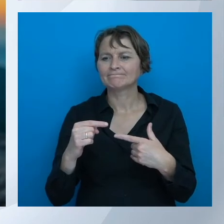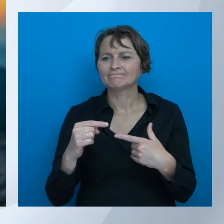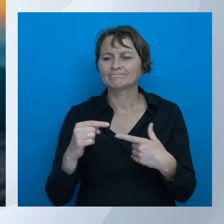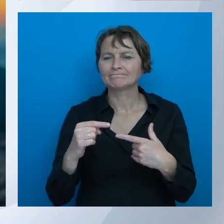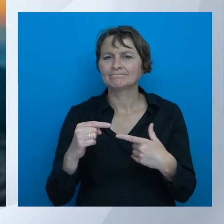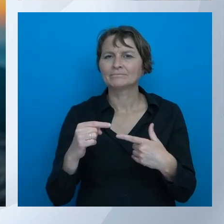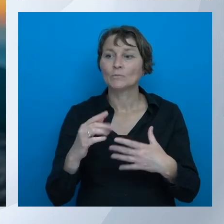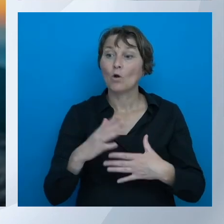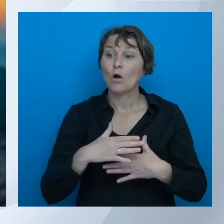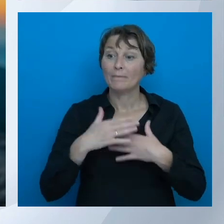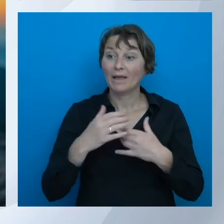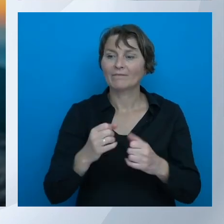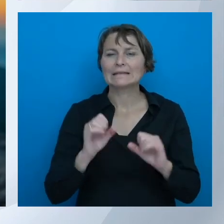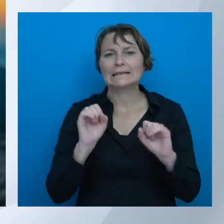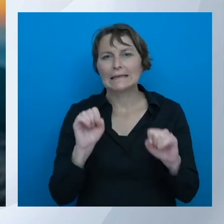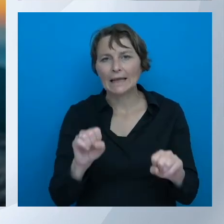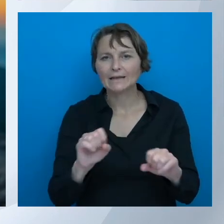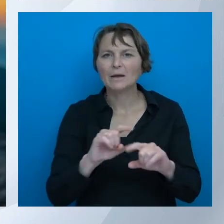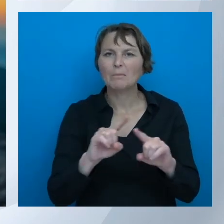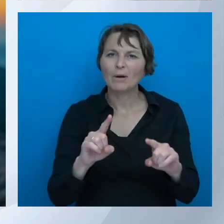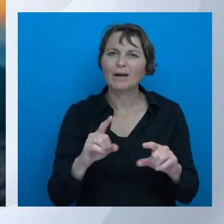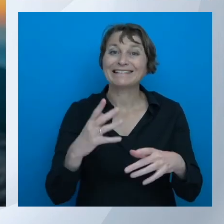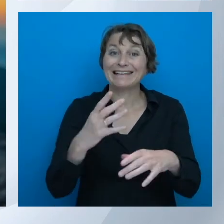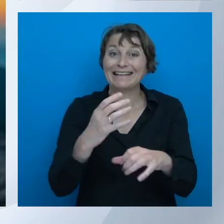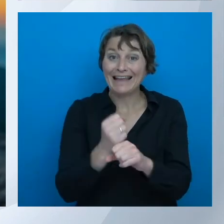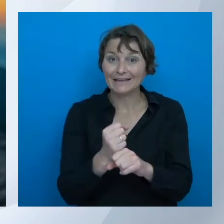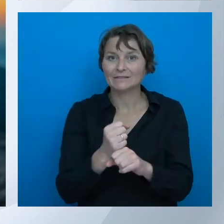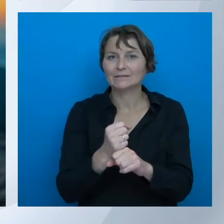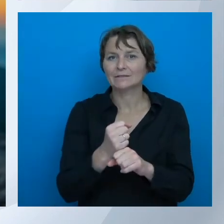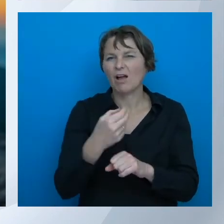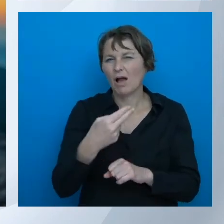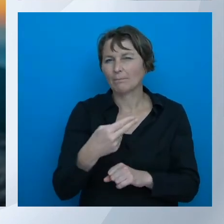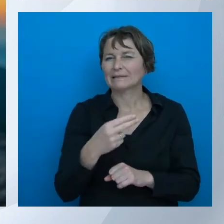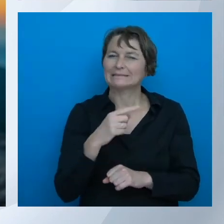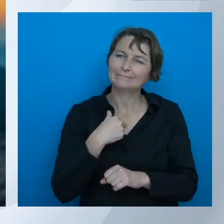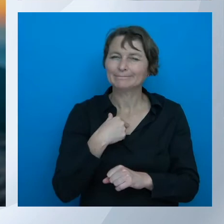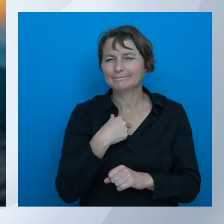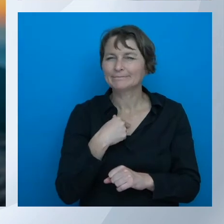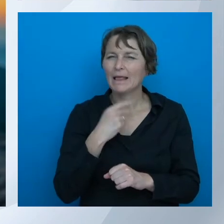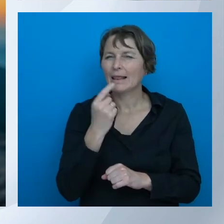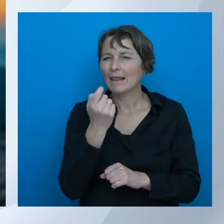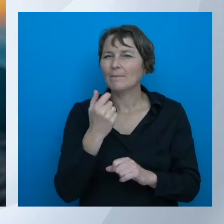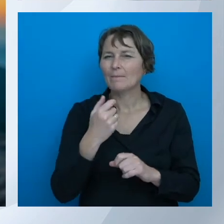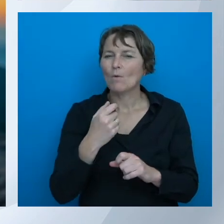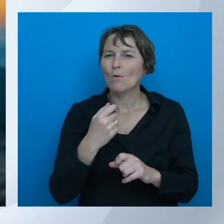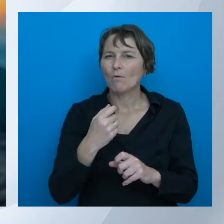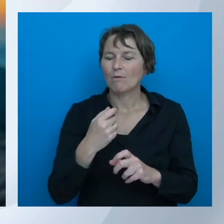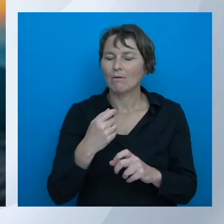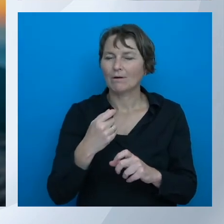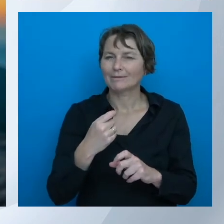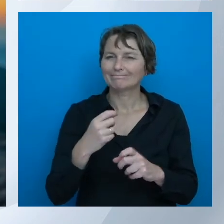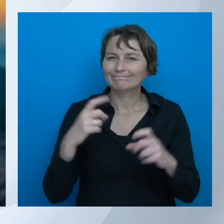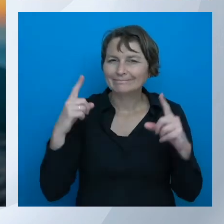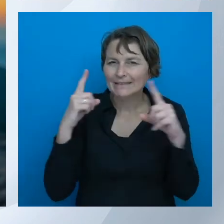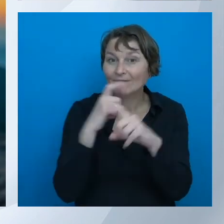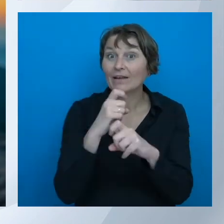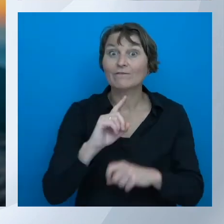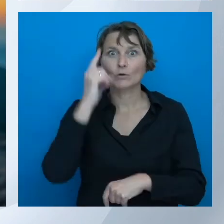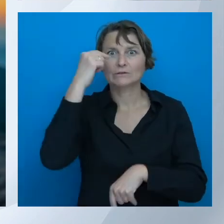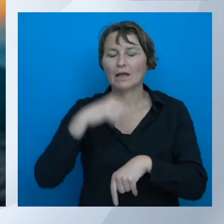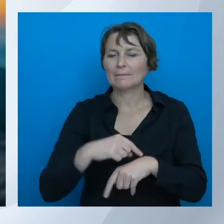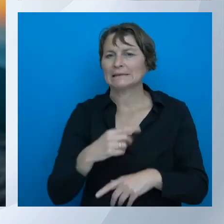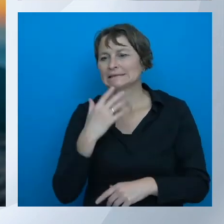let's say, caveats to be aware of, some things that might be a bit harder if you're doing it for the first time. If you're playing around